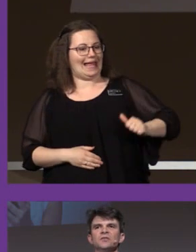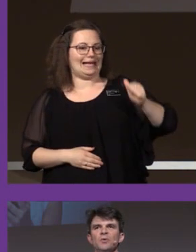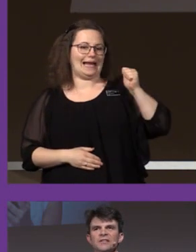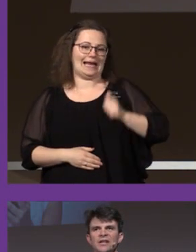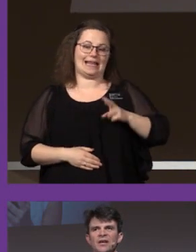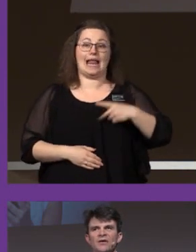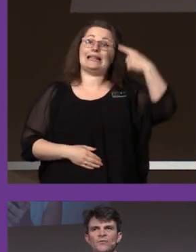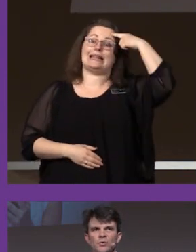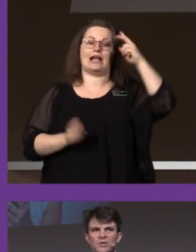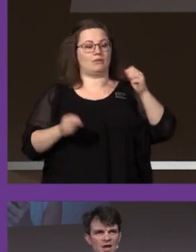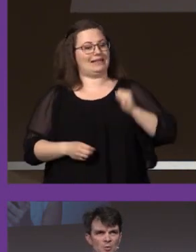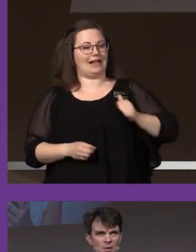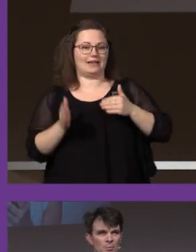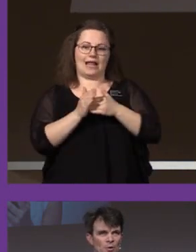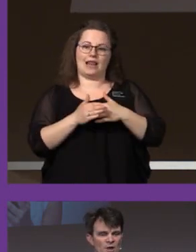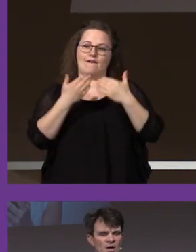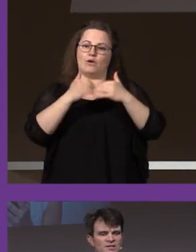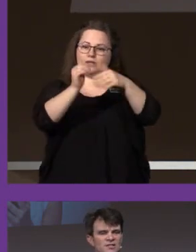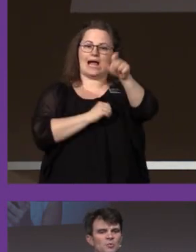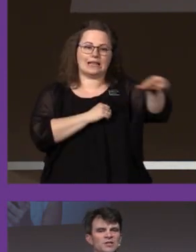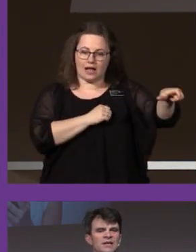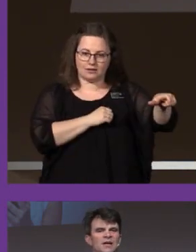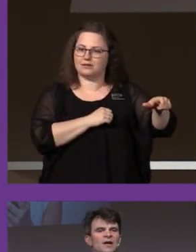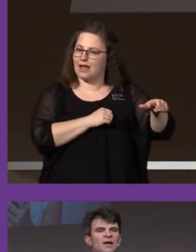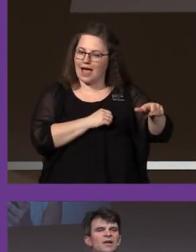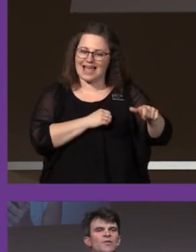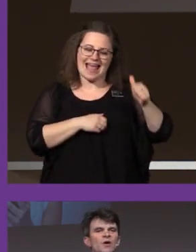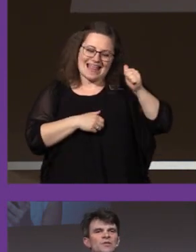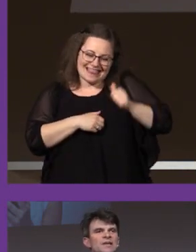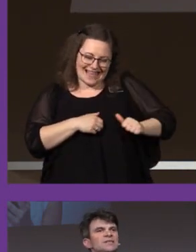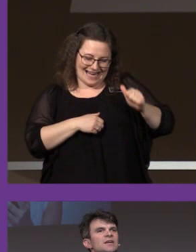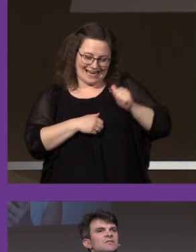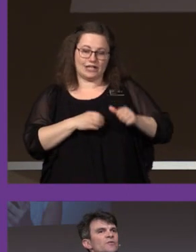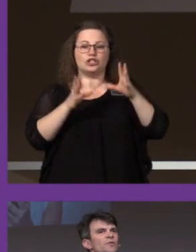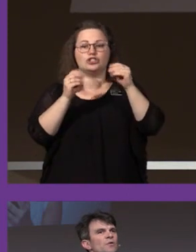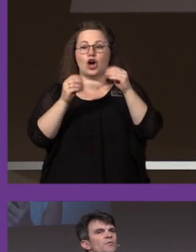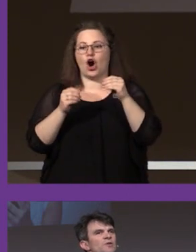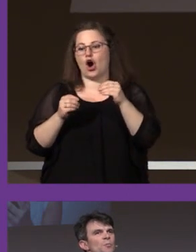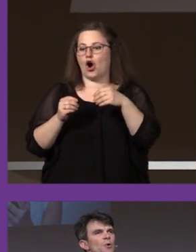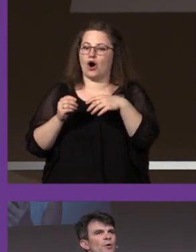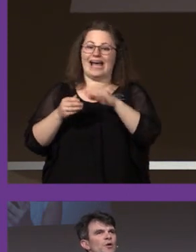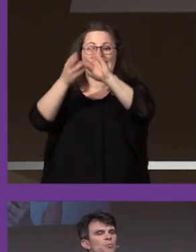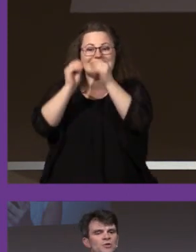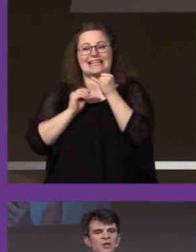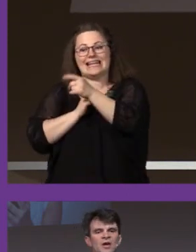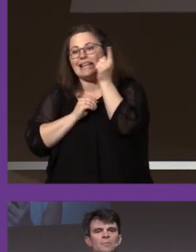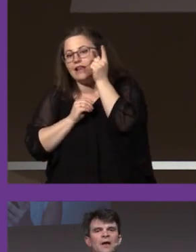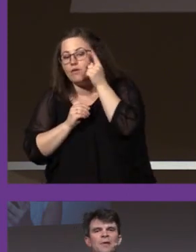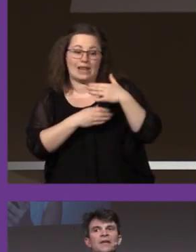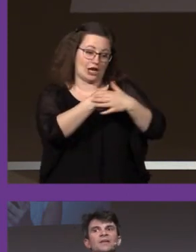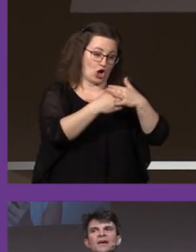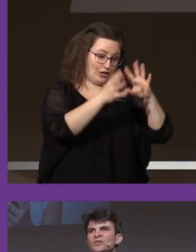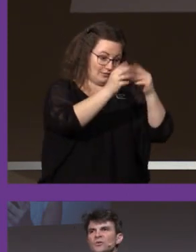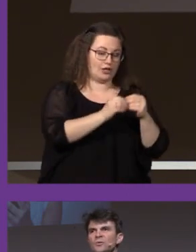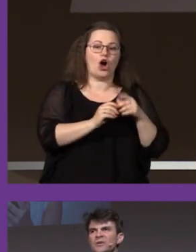about accessibility for disabled people. Accessibility, even though the settings on a phone, for example, or on the computer might